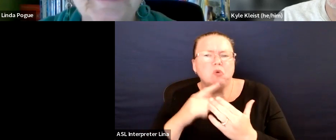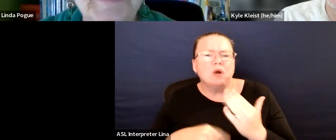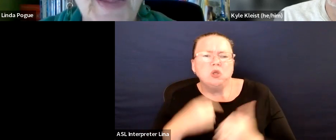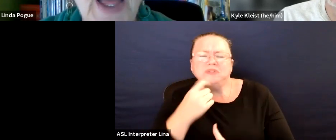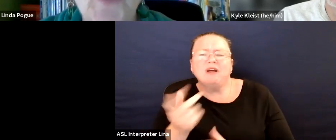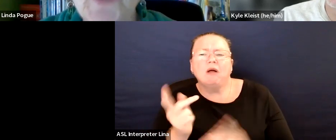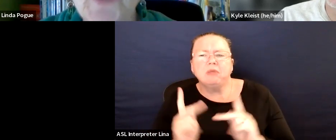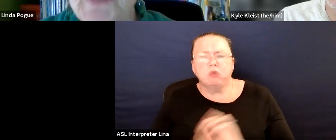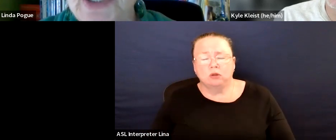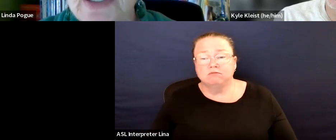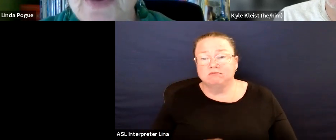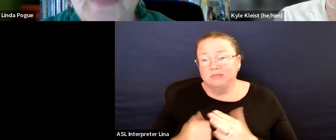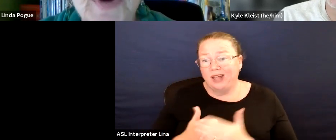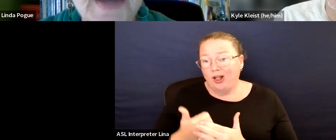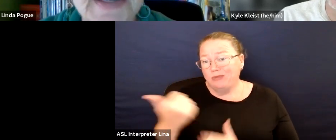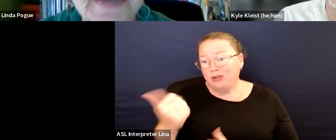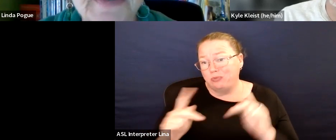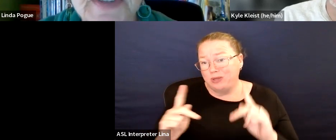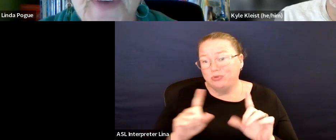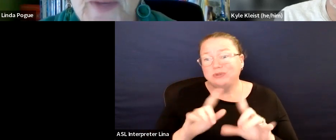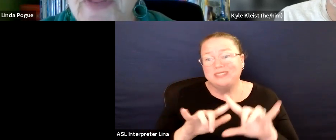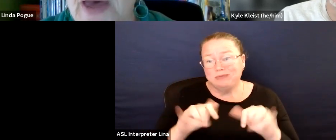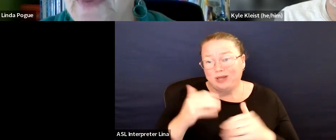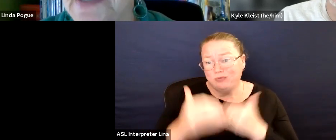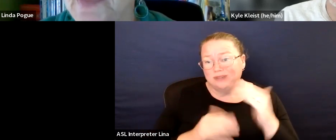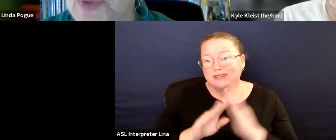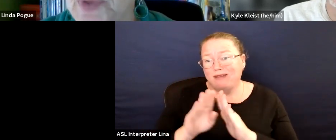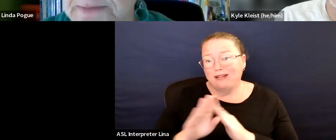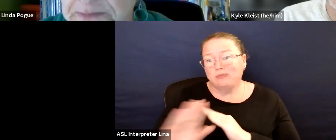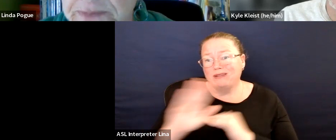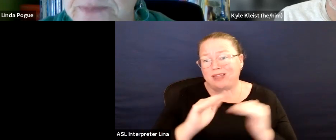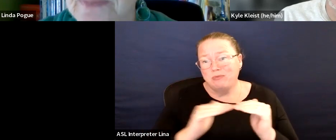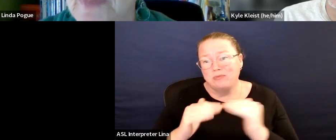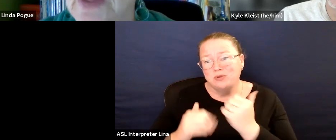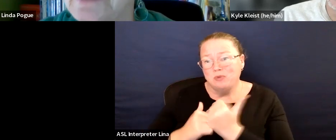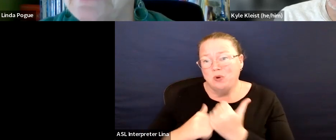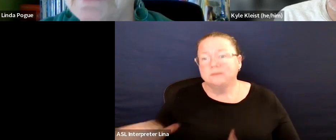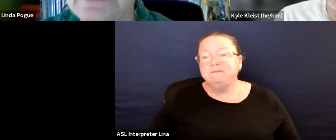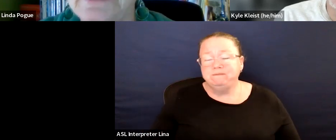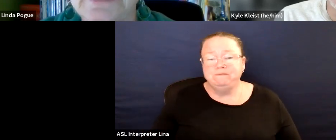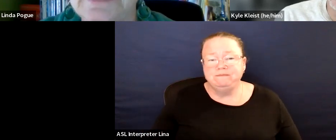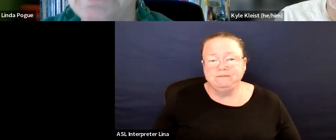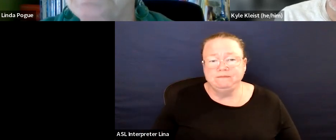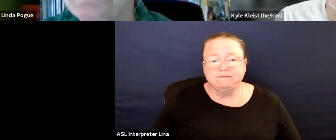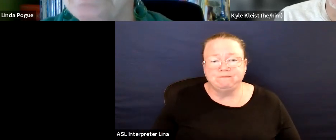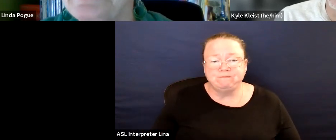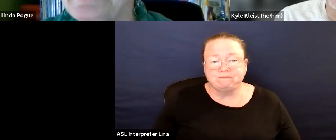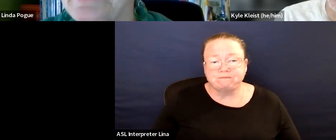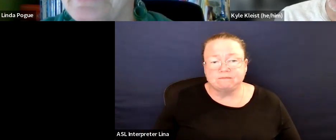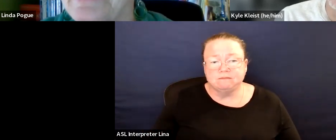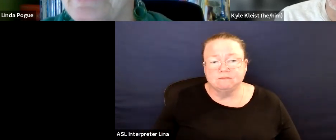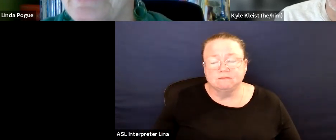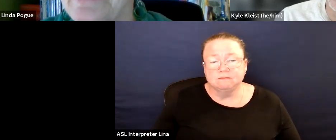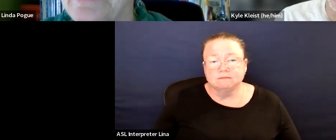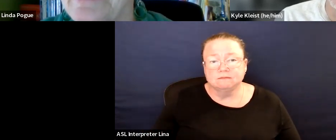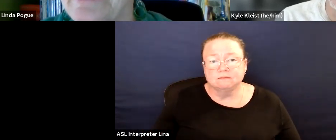people? Help other people too in the process of developing their peer support. Yeah. I mean, for me, I'll be honest, it was that